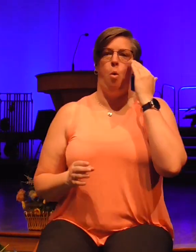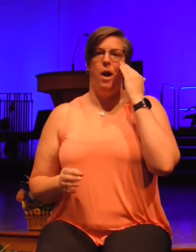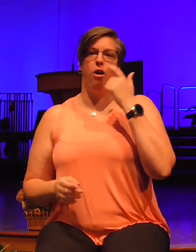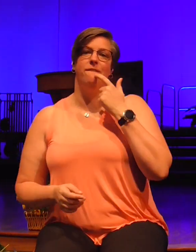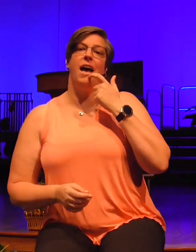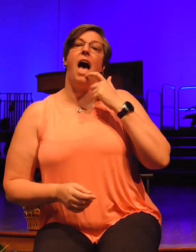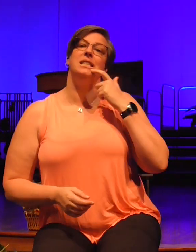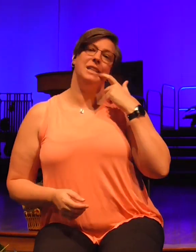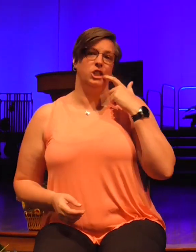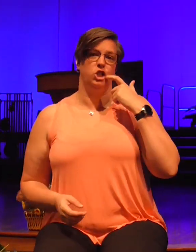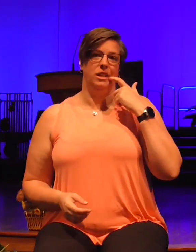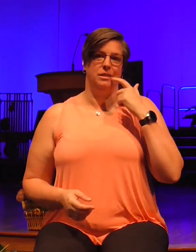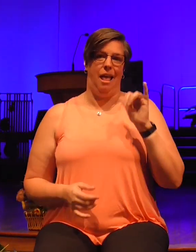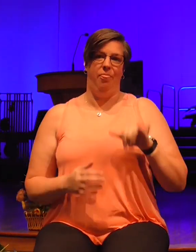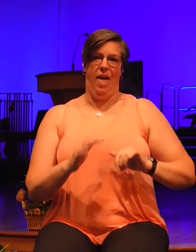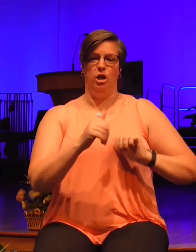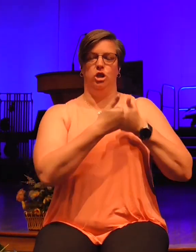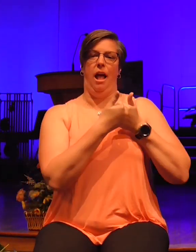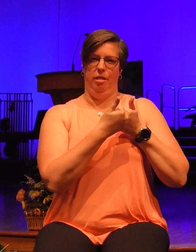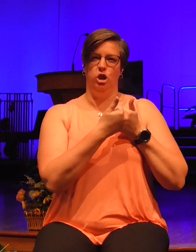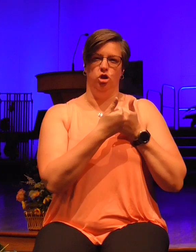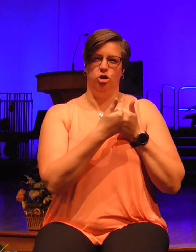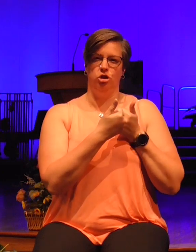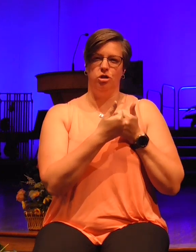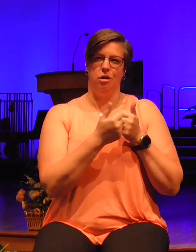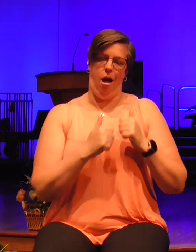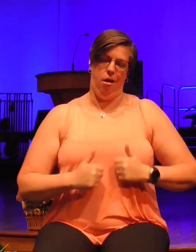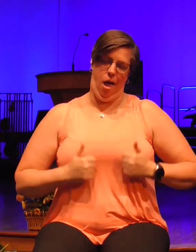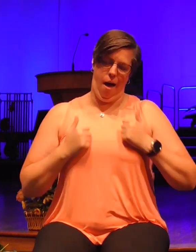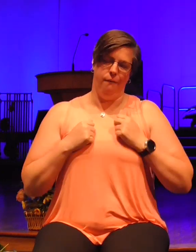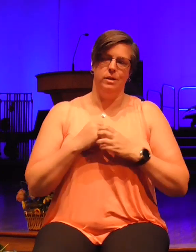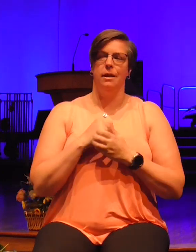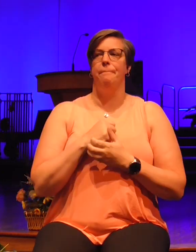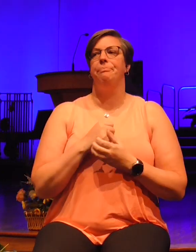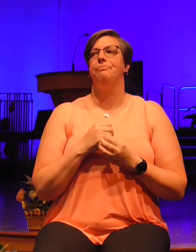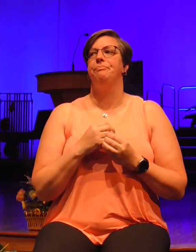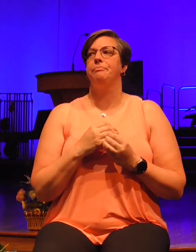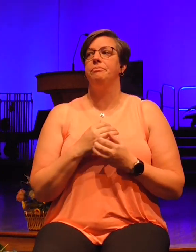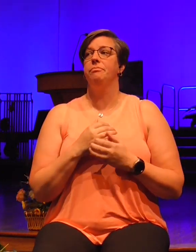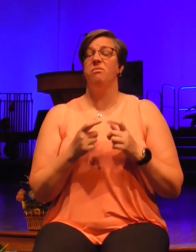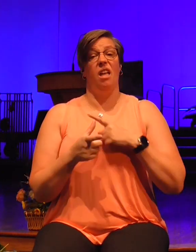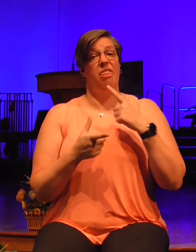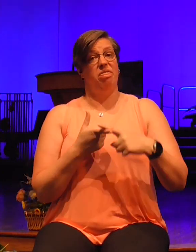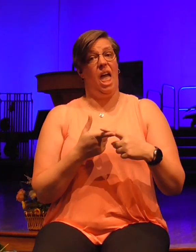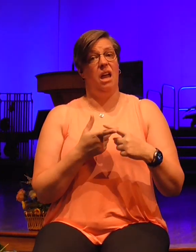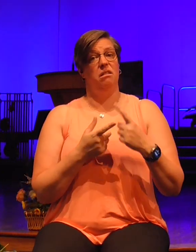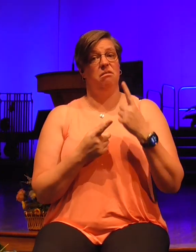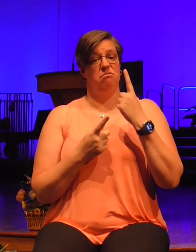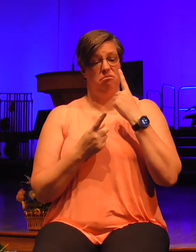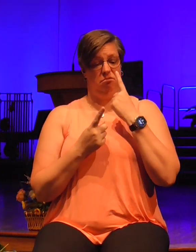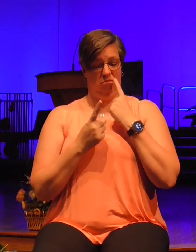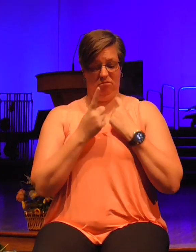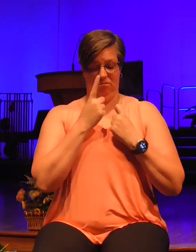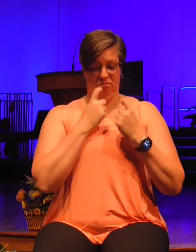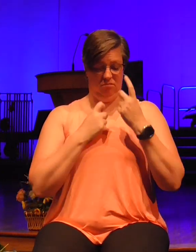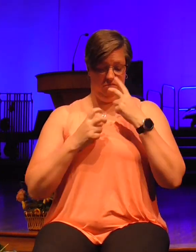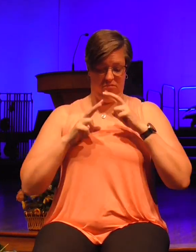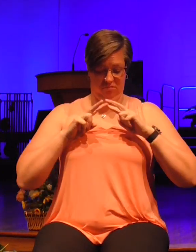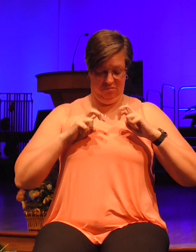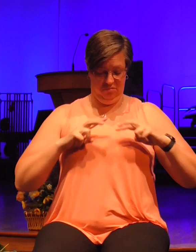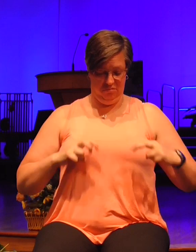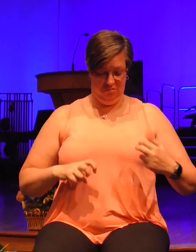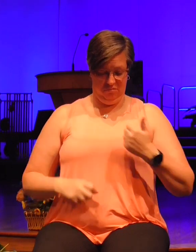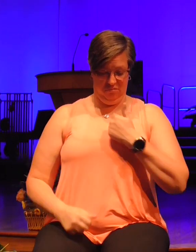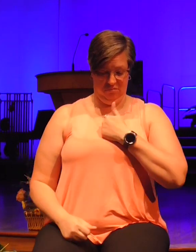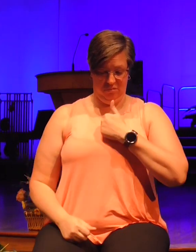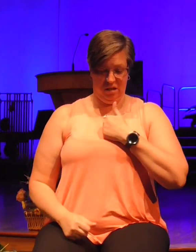and the challenge that it poses on people's lives. And he then began to ask himself some questions. What was